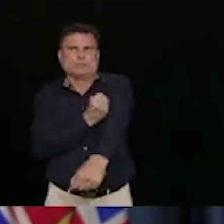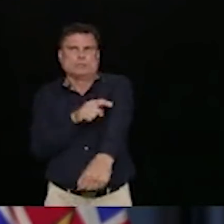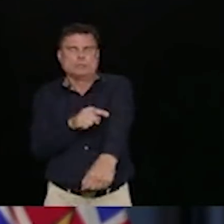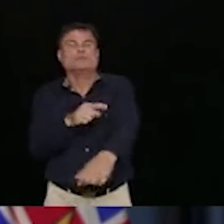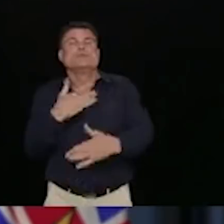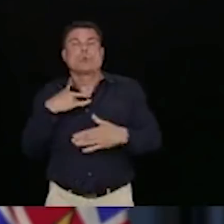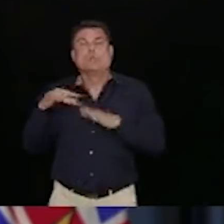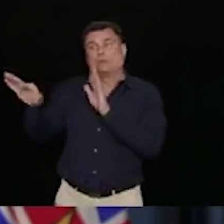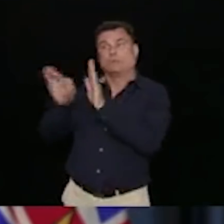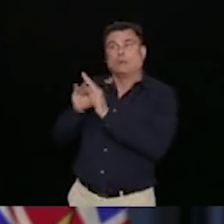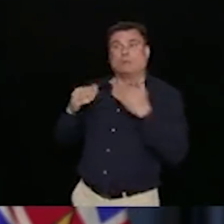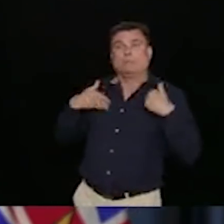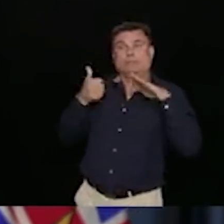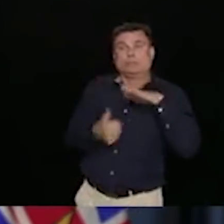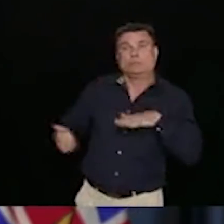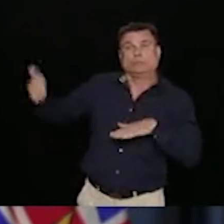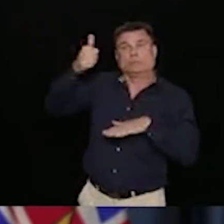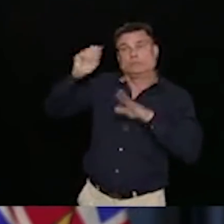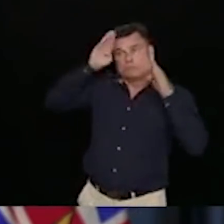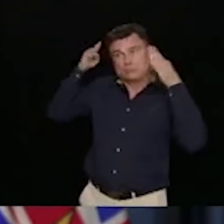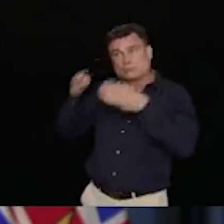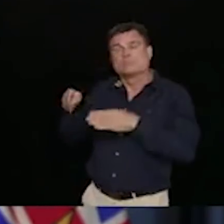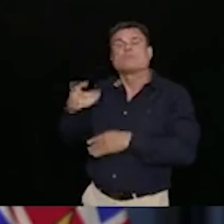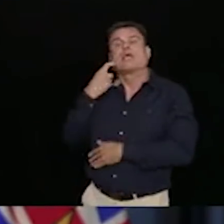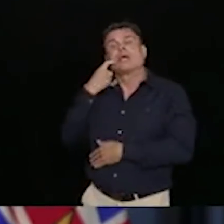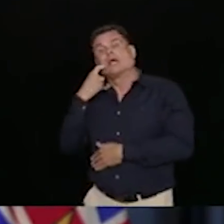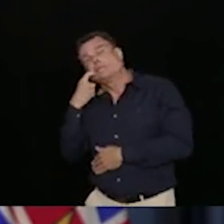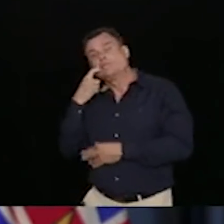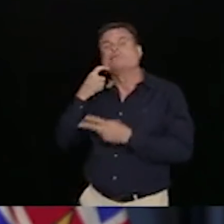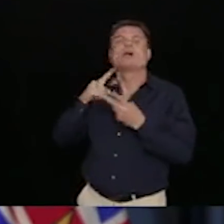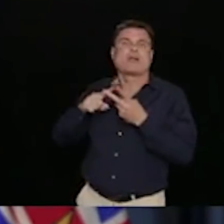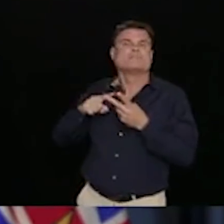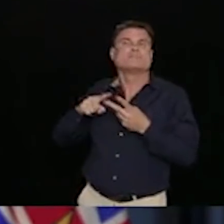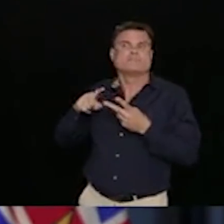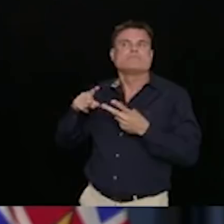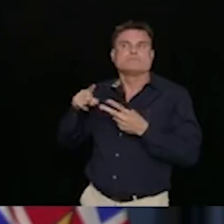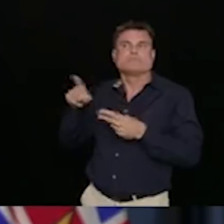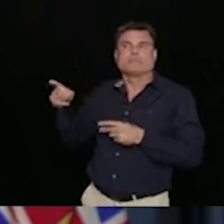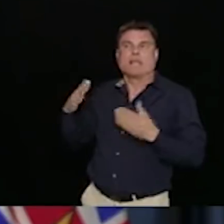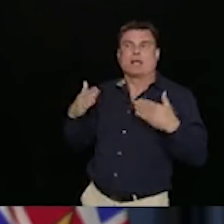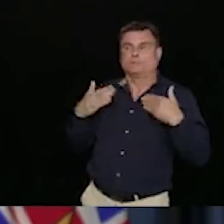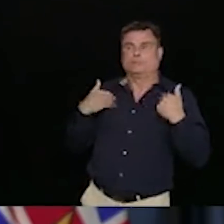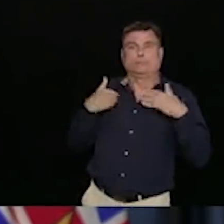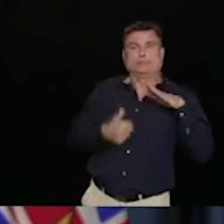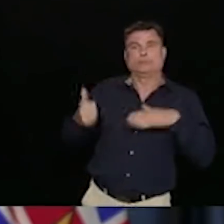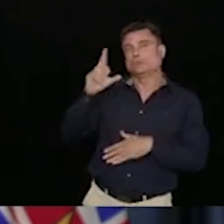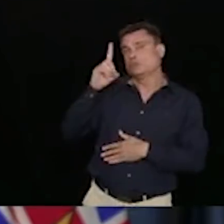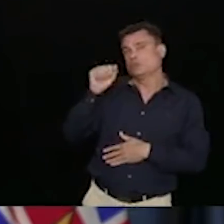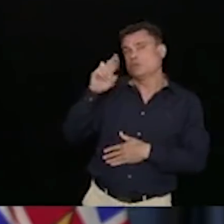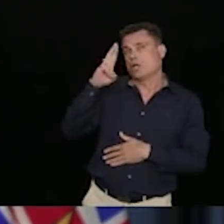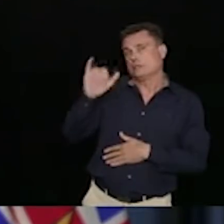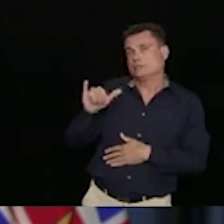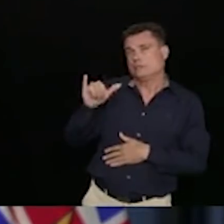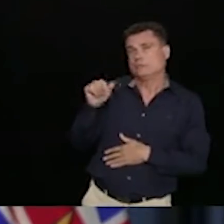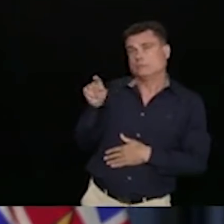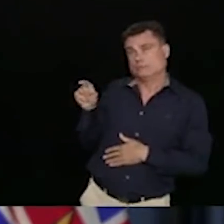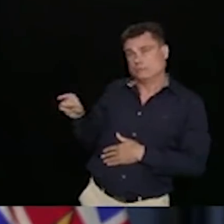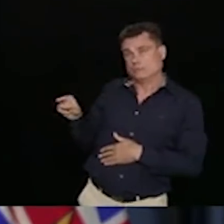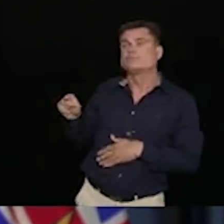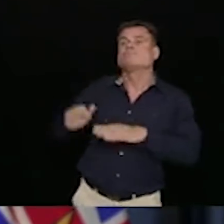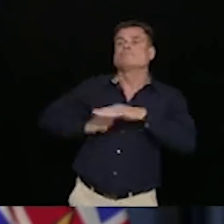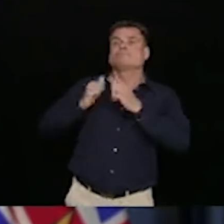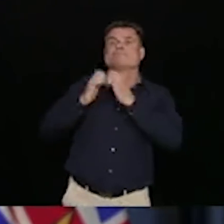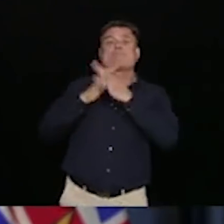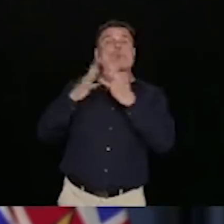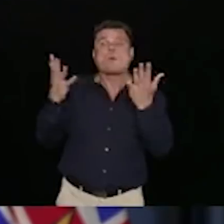Minister Darcy will have more to say about the numbers today. I believe she's issued a statement. We're creating more treatment spaces. We have